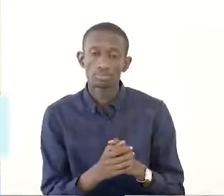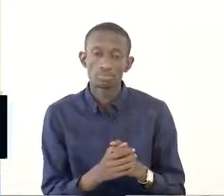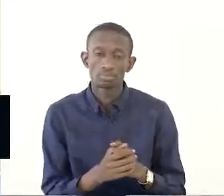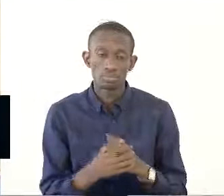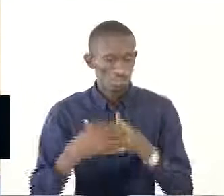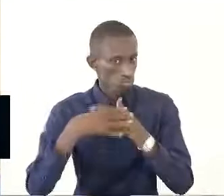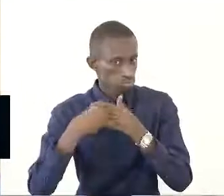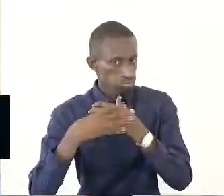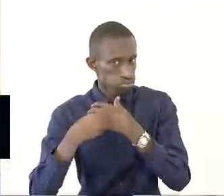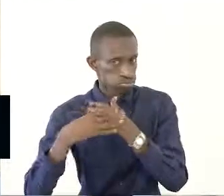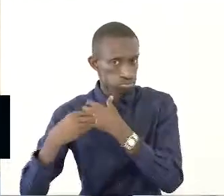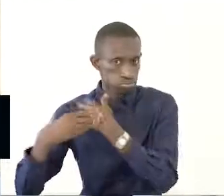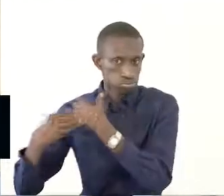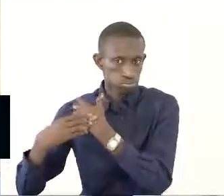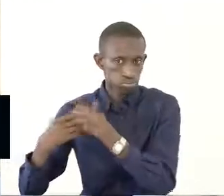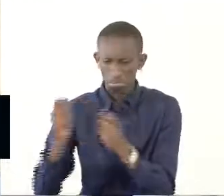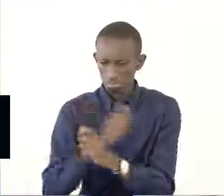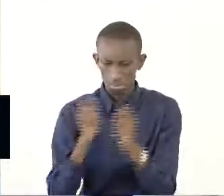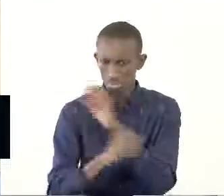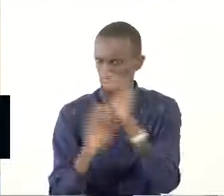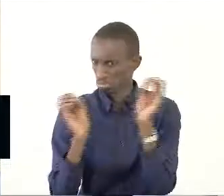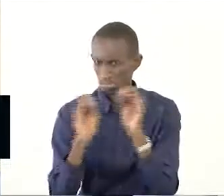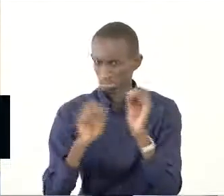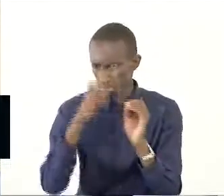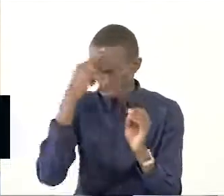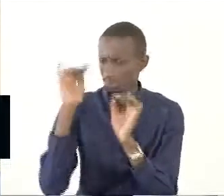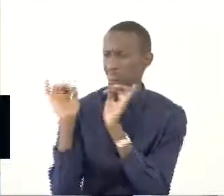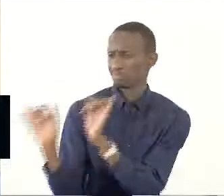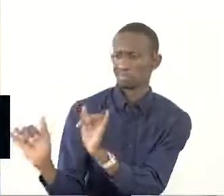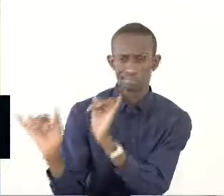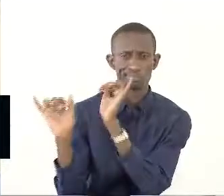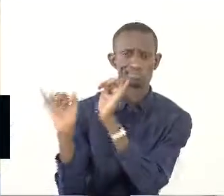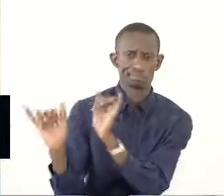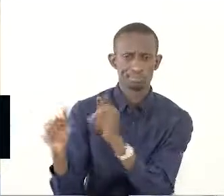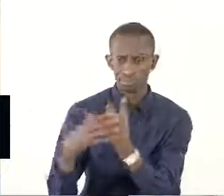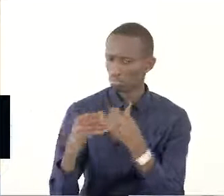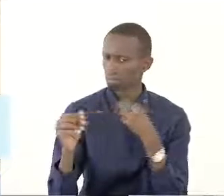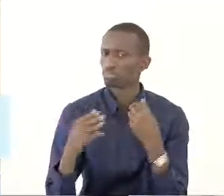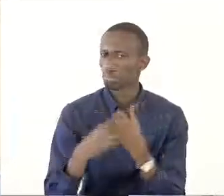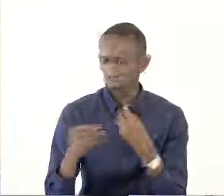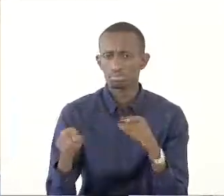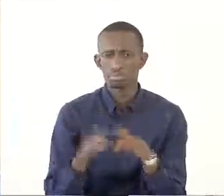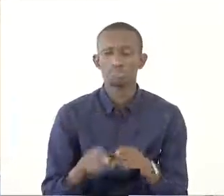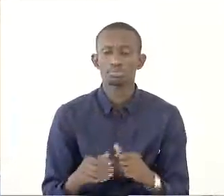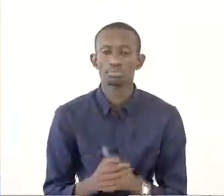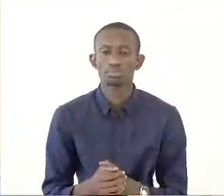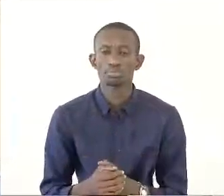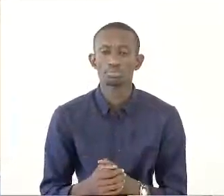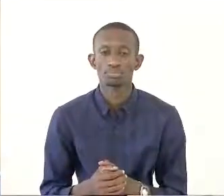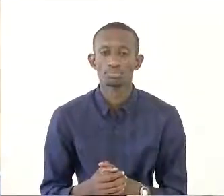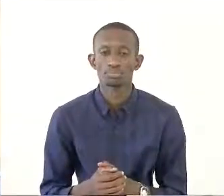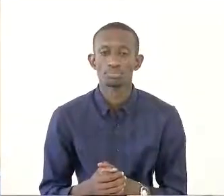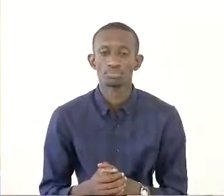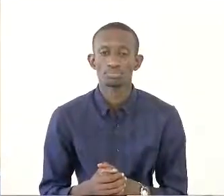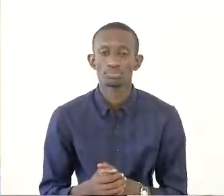copy it. It doesn't change because it's a constant. It doesn't have any other variable around it. There was